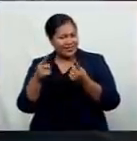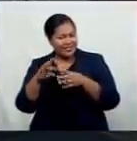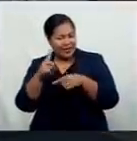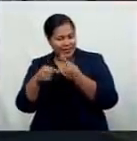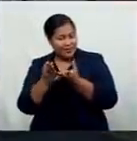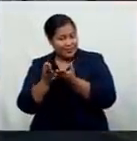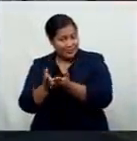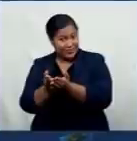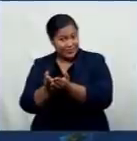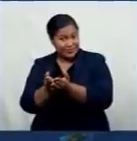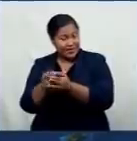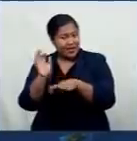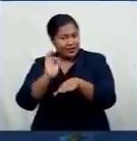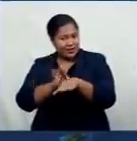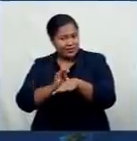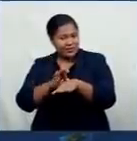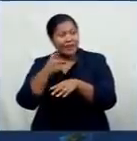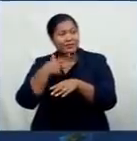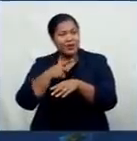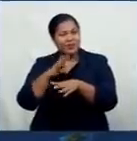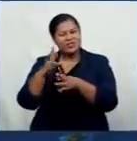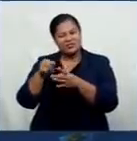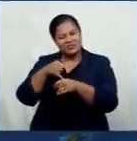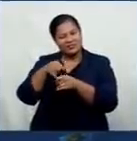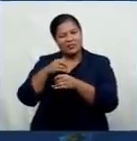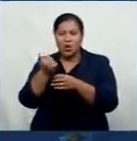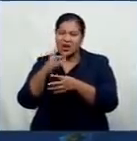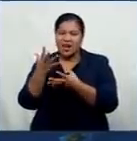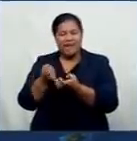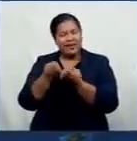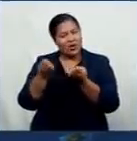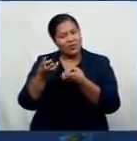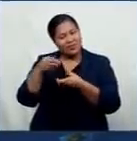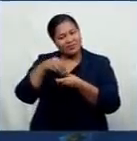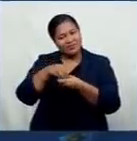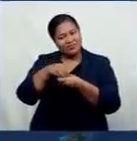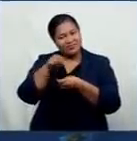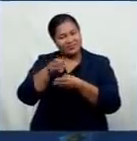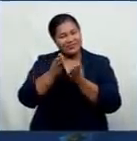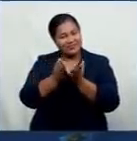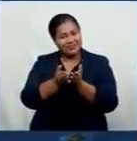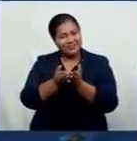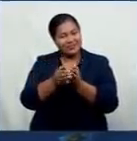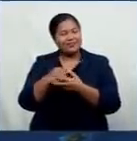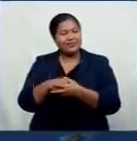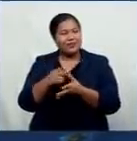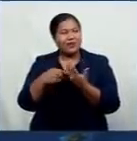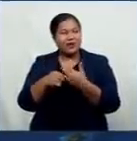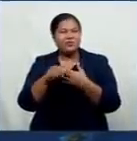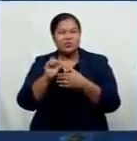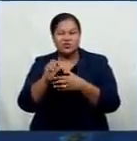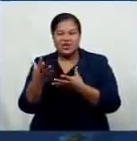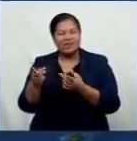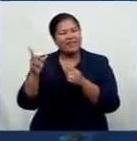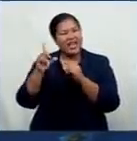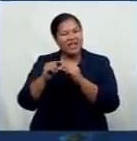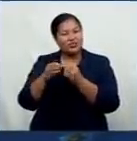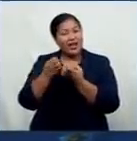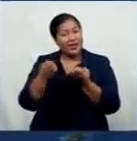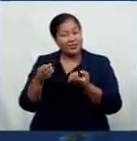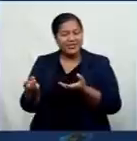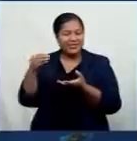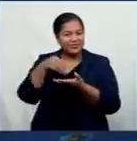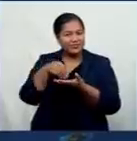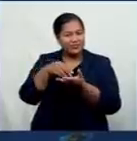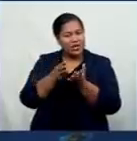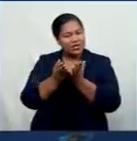boat, is it is already equipped, and we just have to load the some of the extra equipments,